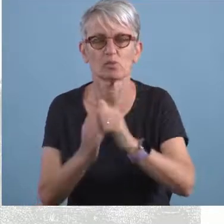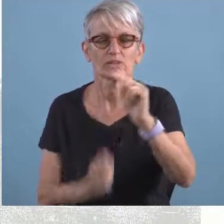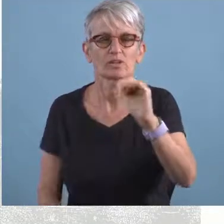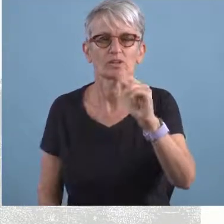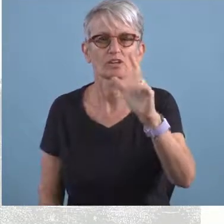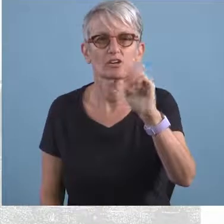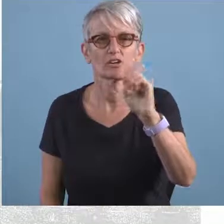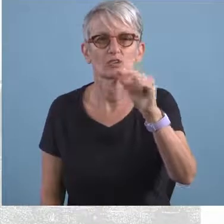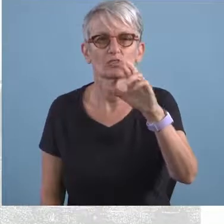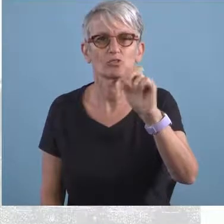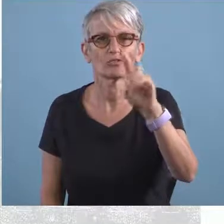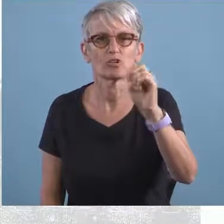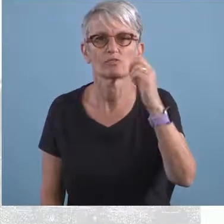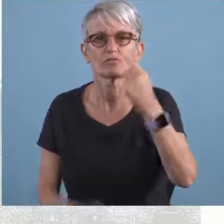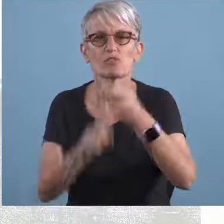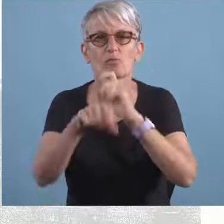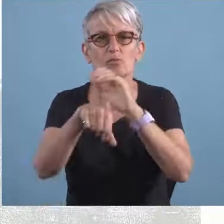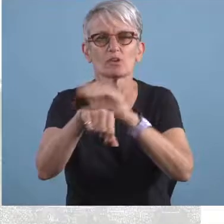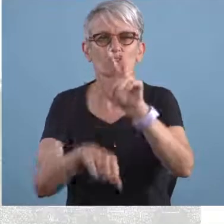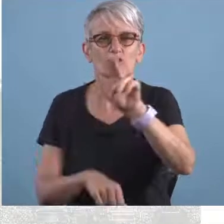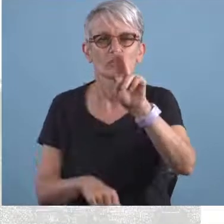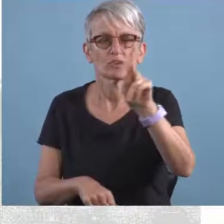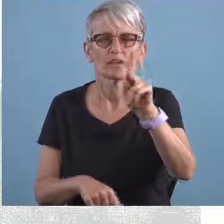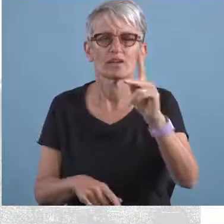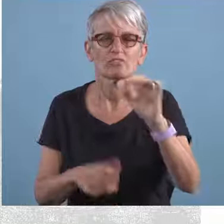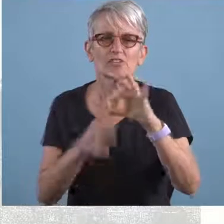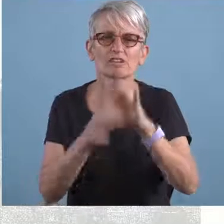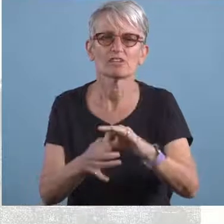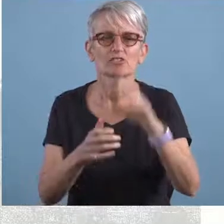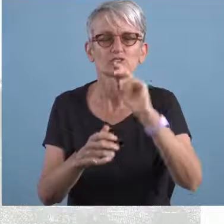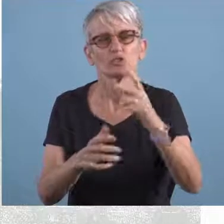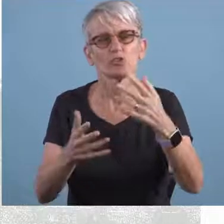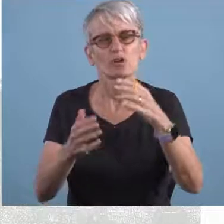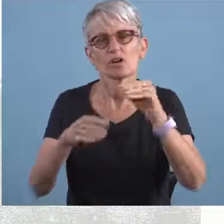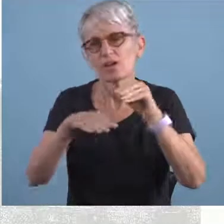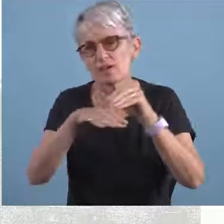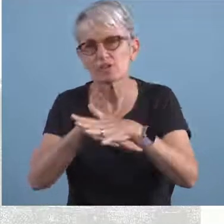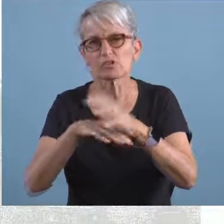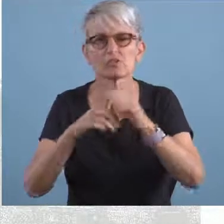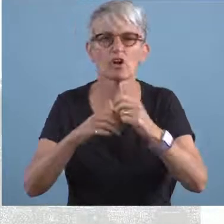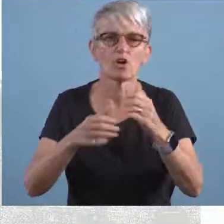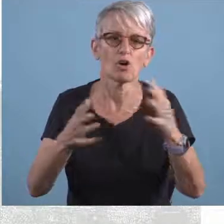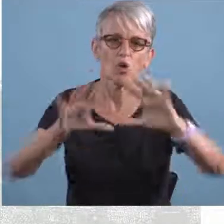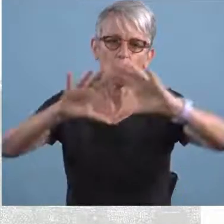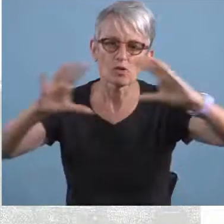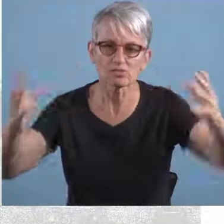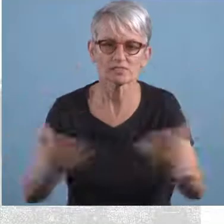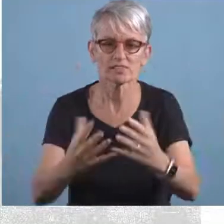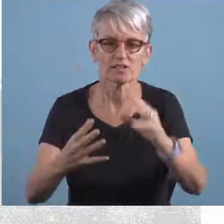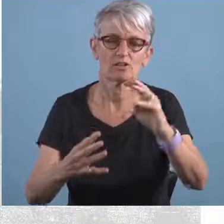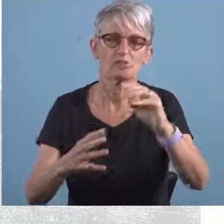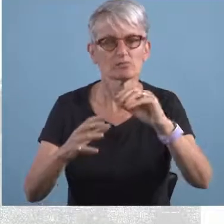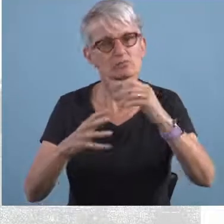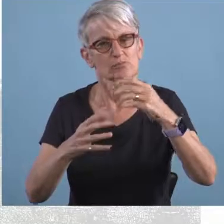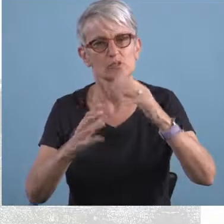UK to speak about the implications of adopting a holistic and multimodal approach to communications.